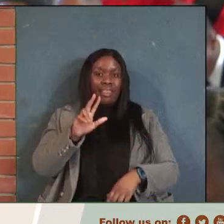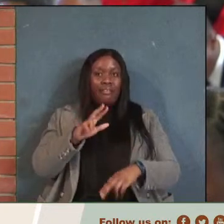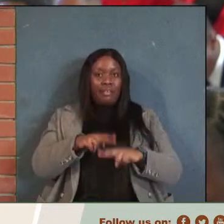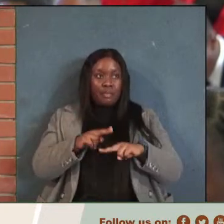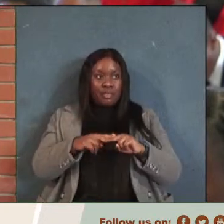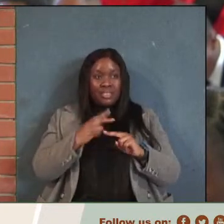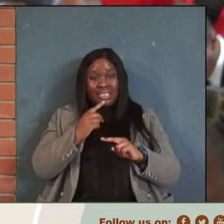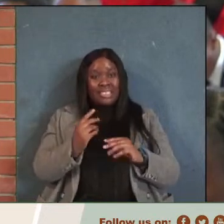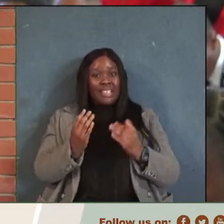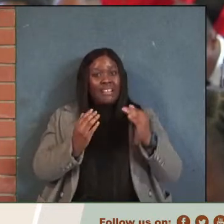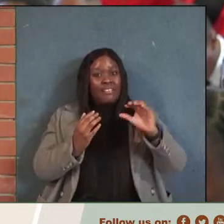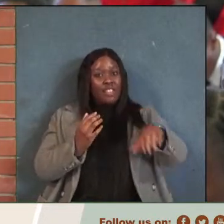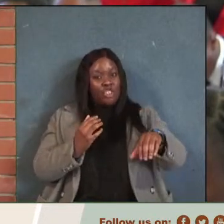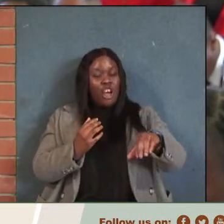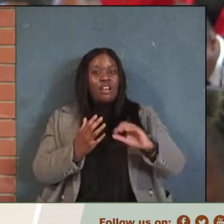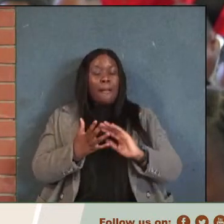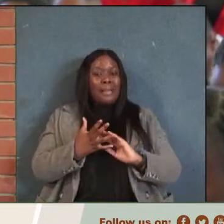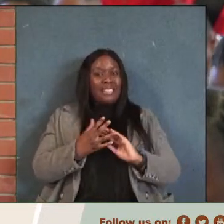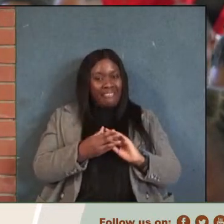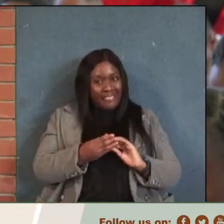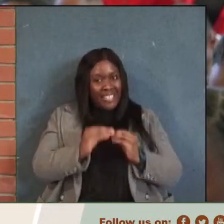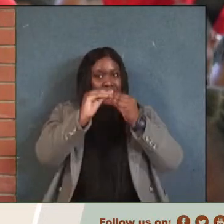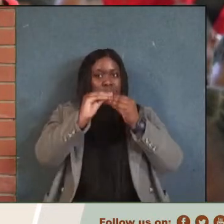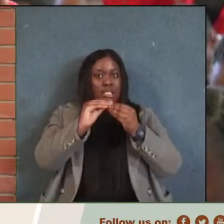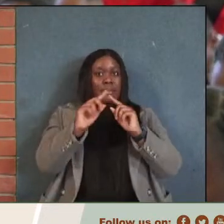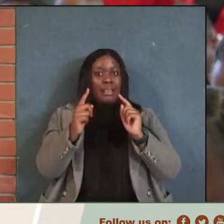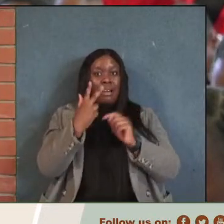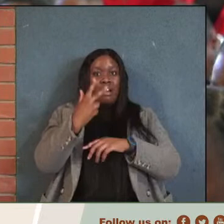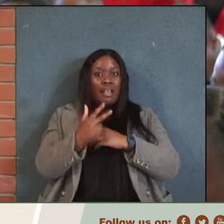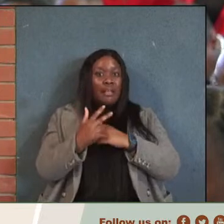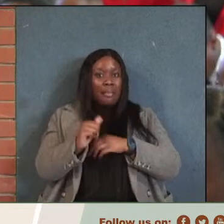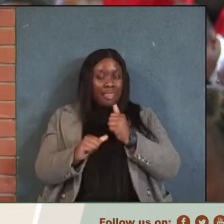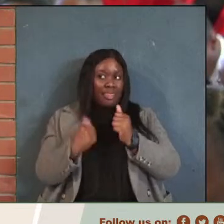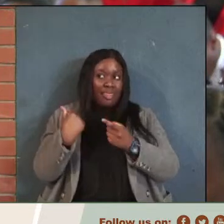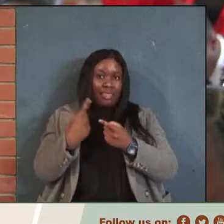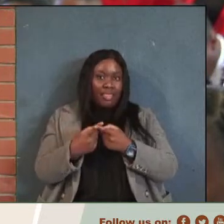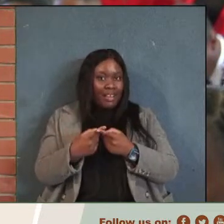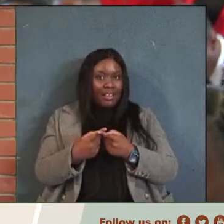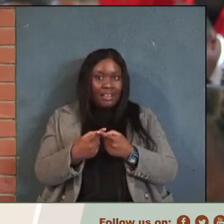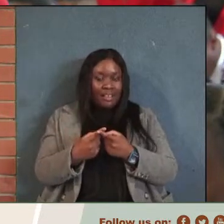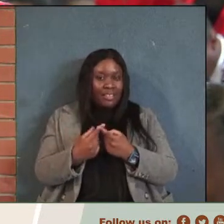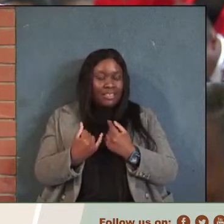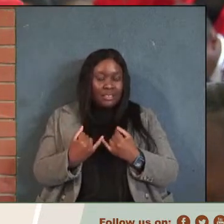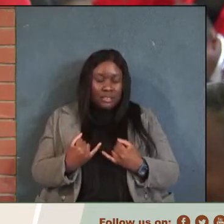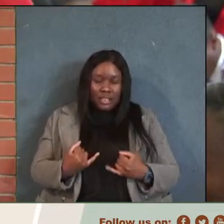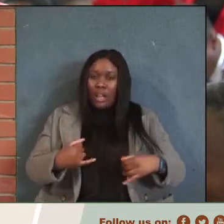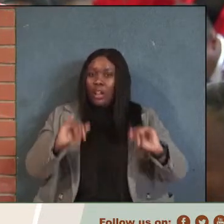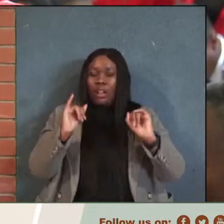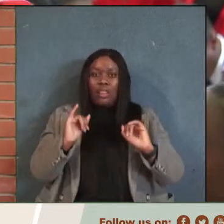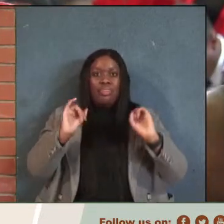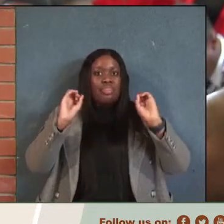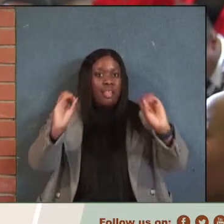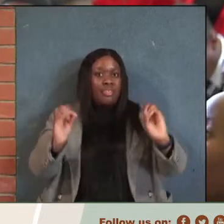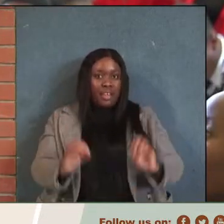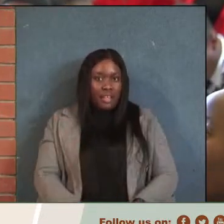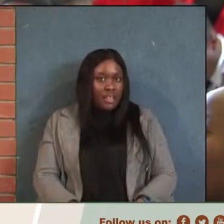dangerous infrastructure. Yet, we are on the 8th month of 2023. I repeat, the 8th month